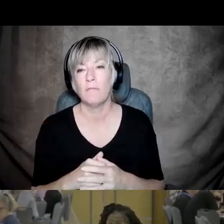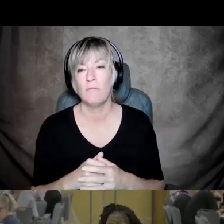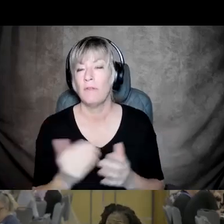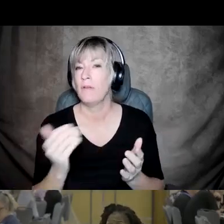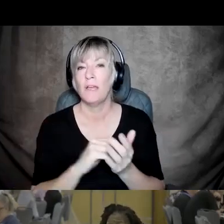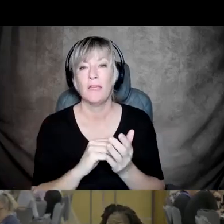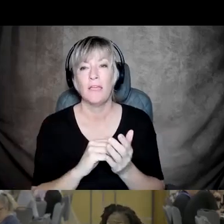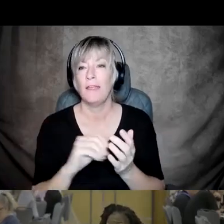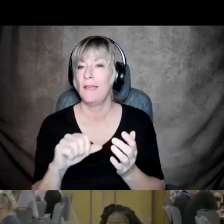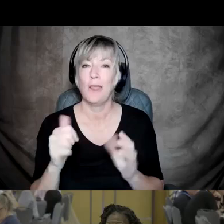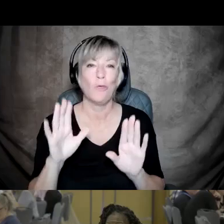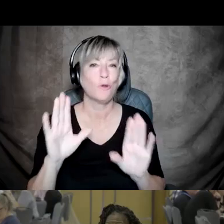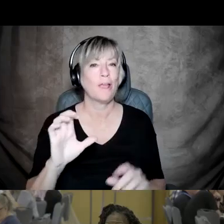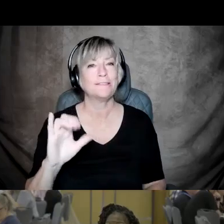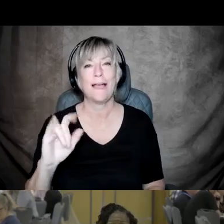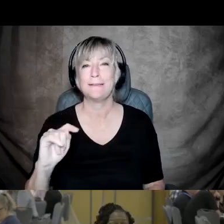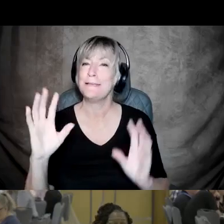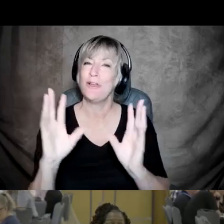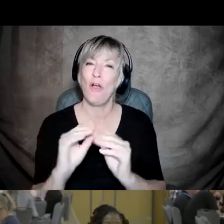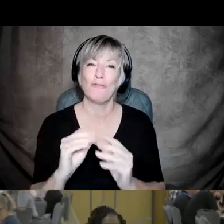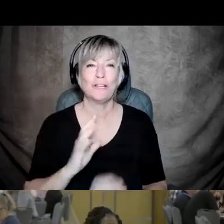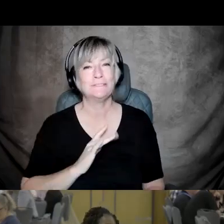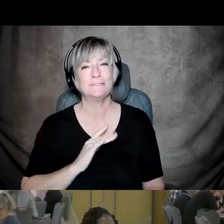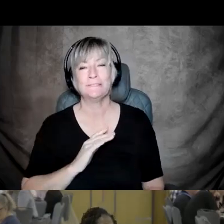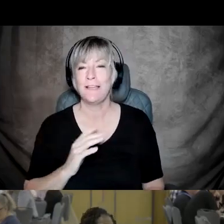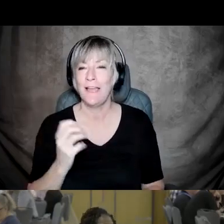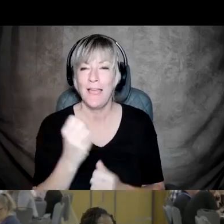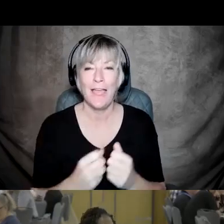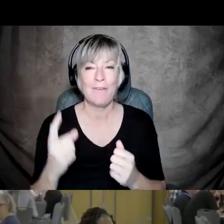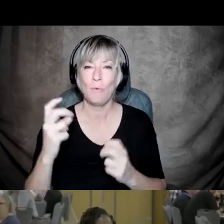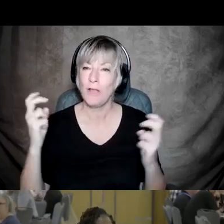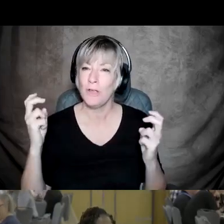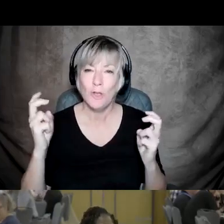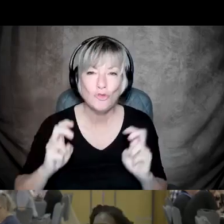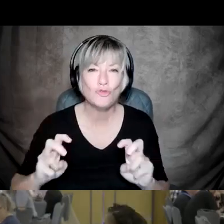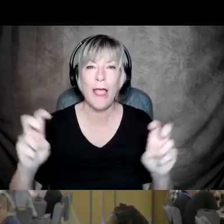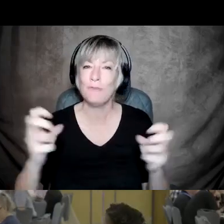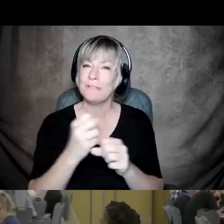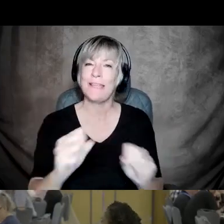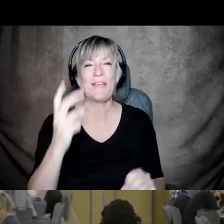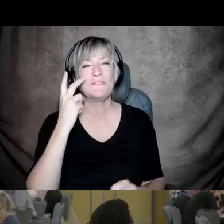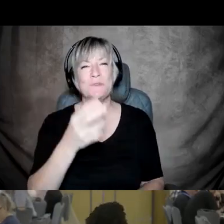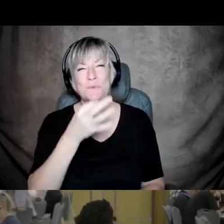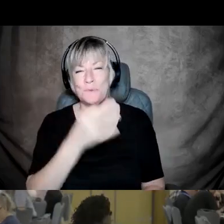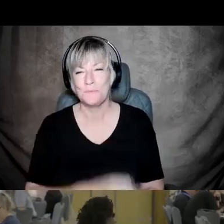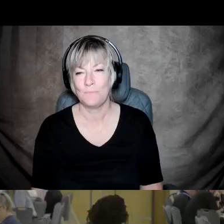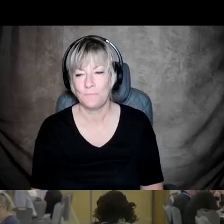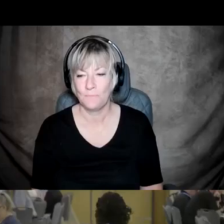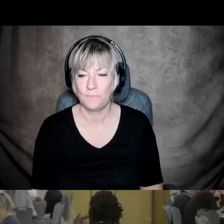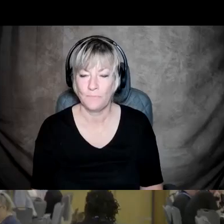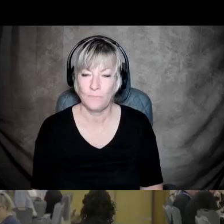Again, another great CIT conference. Everybody travel safely and see you soon.